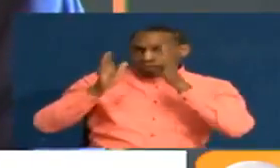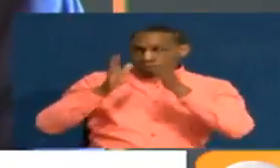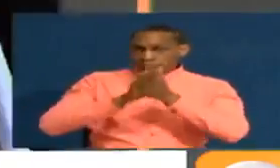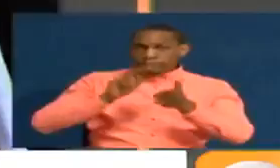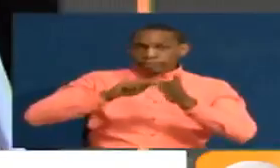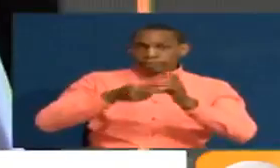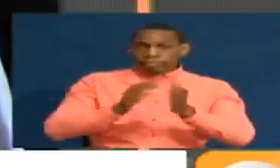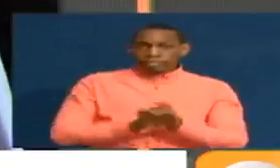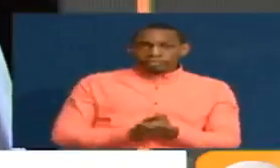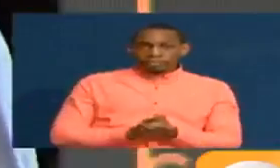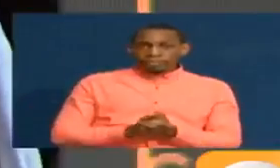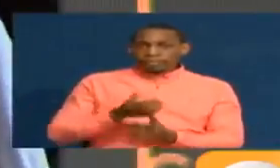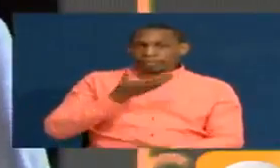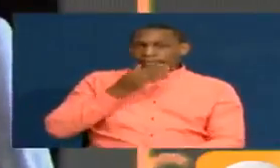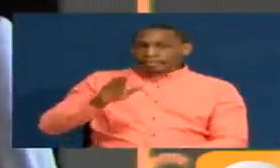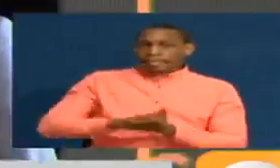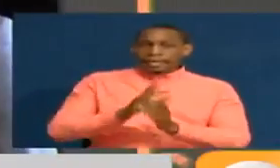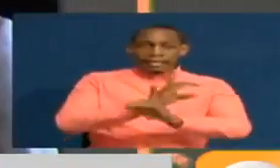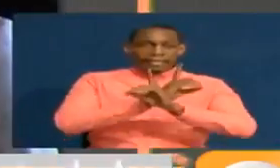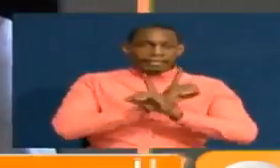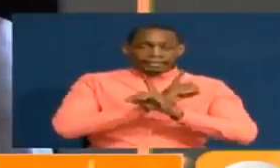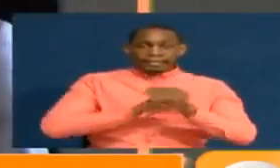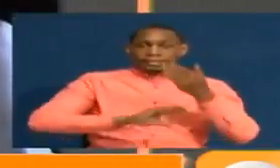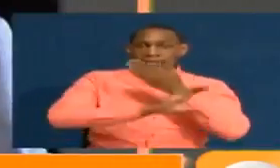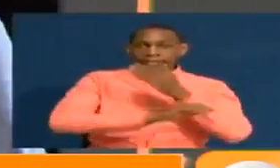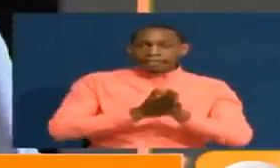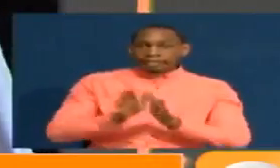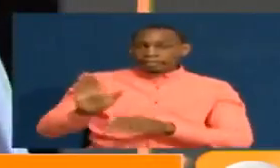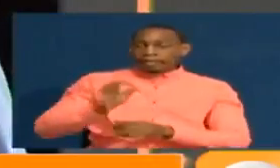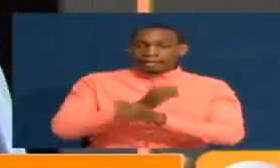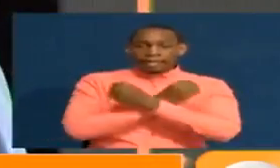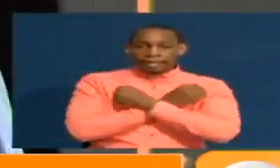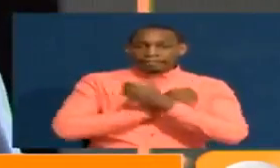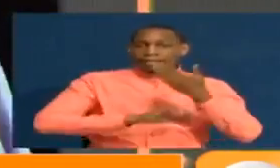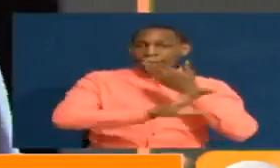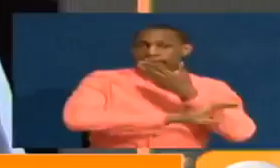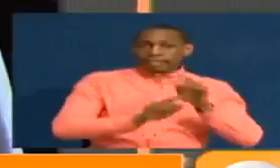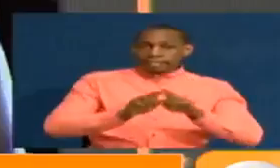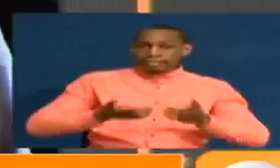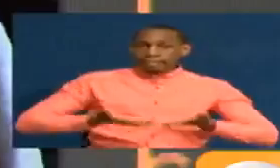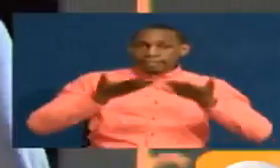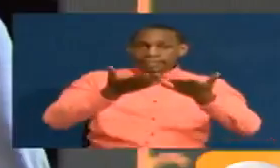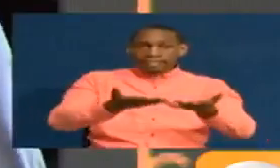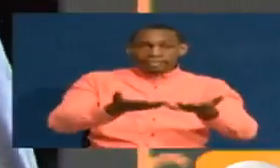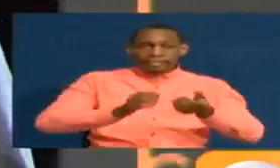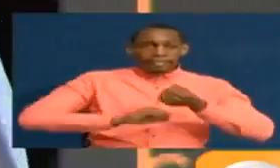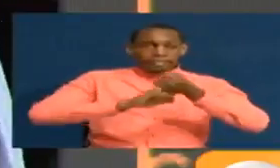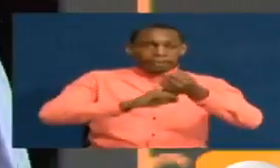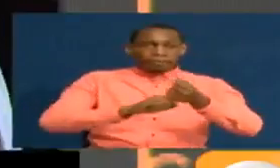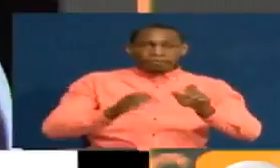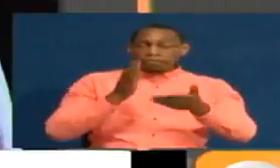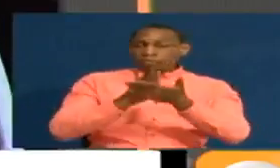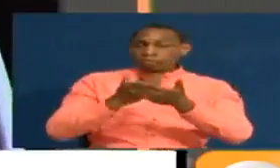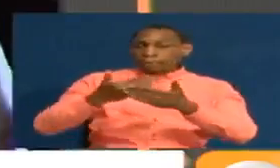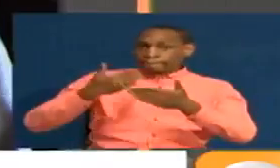innovative projects. He defended this country. He loved this country. And he provided so much support. In fact,